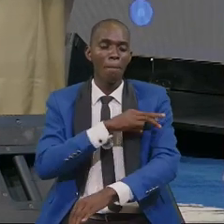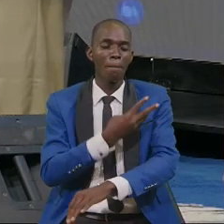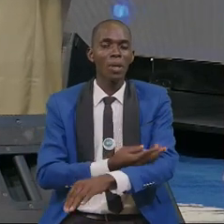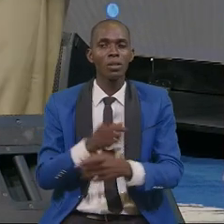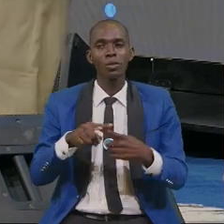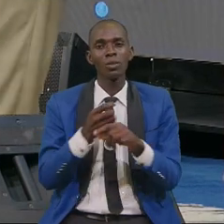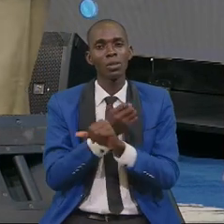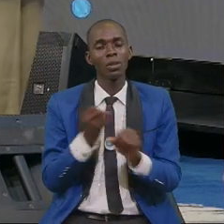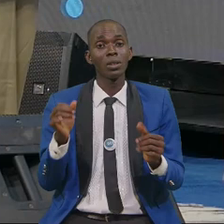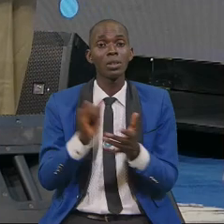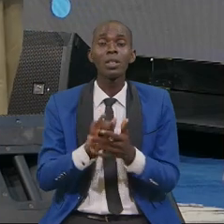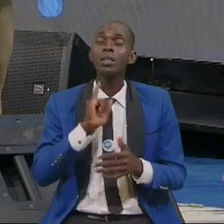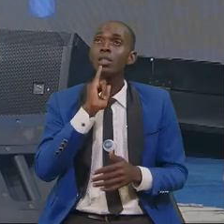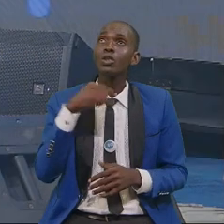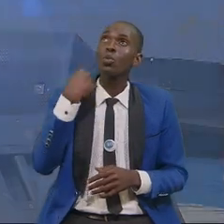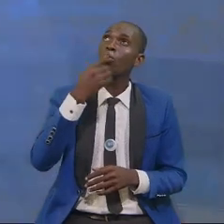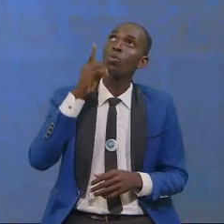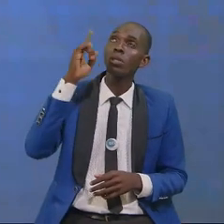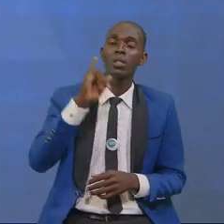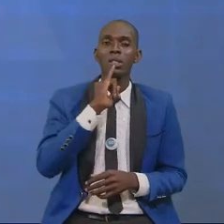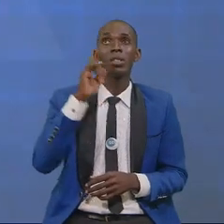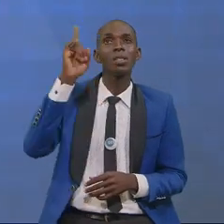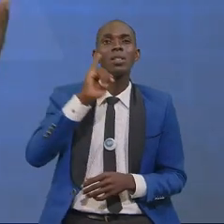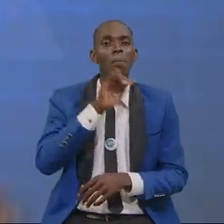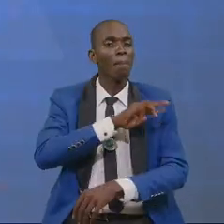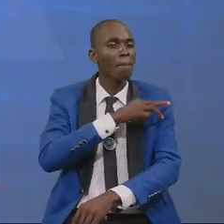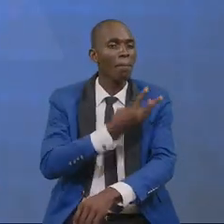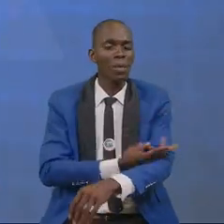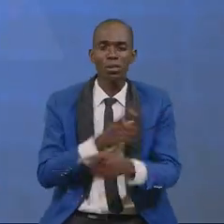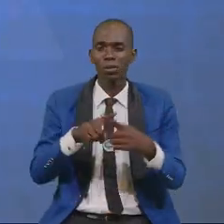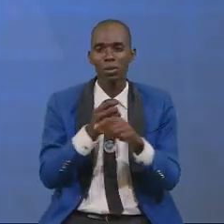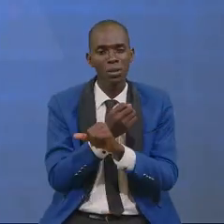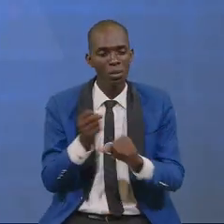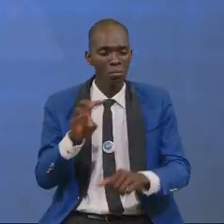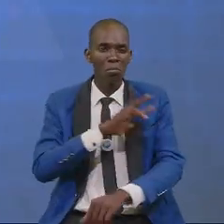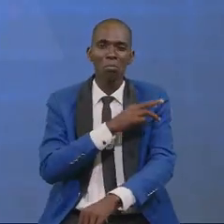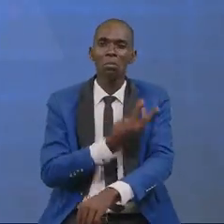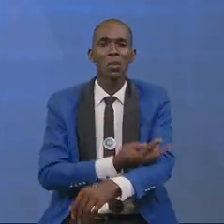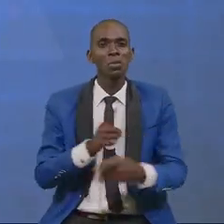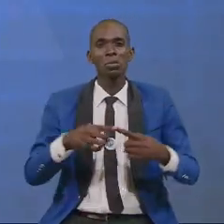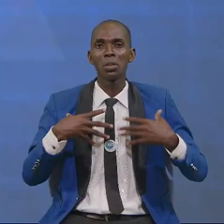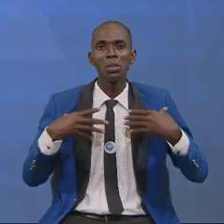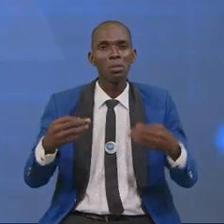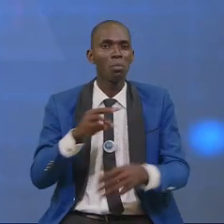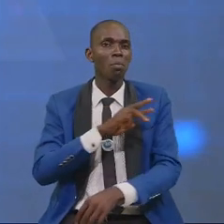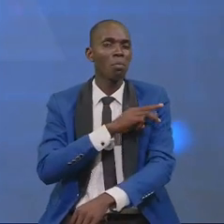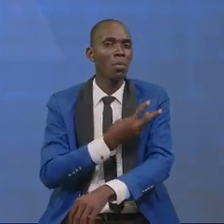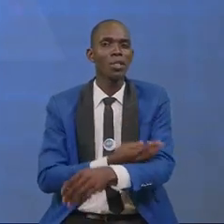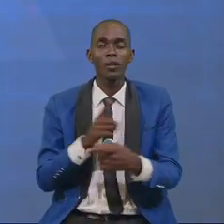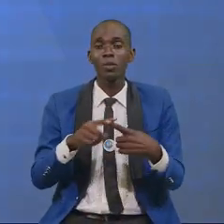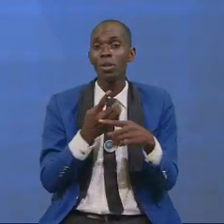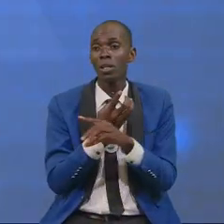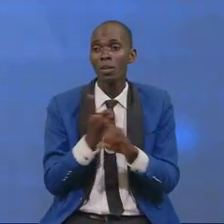who he is mighty to save, mighty to heal, mighty to deliver. And